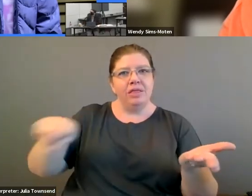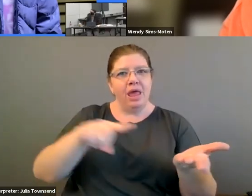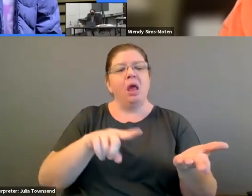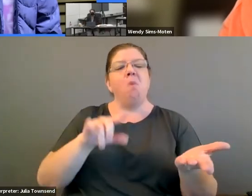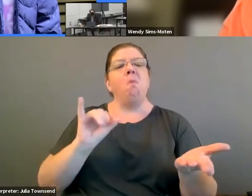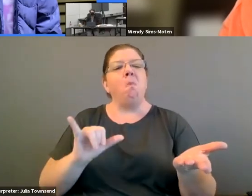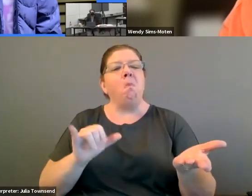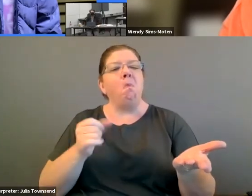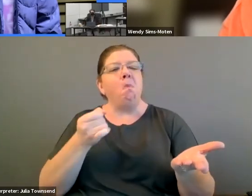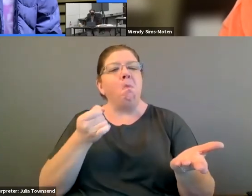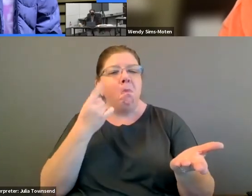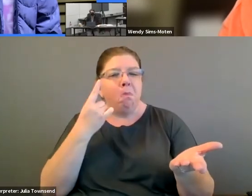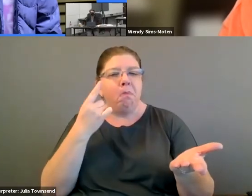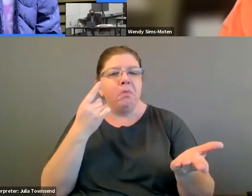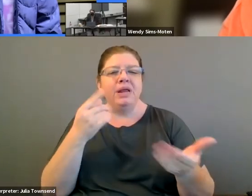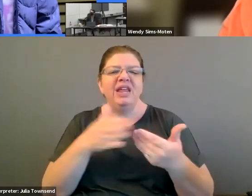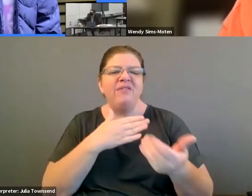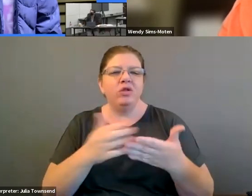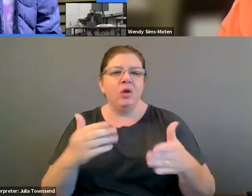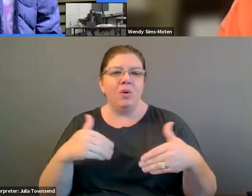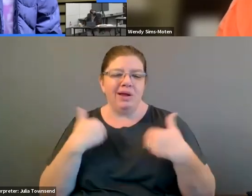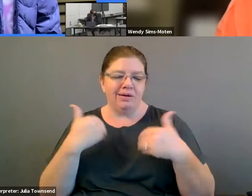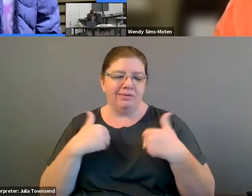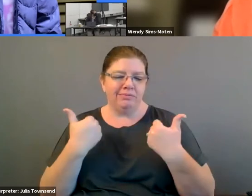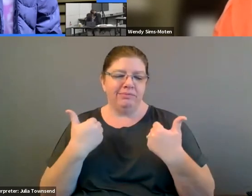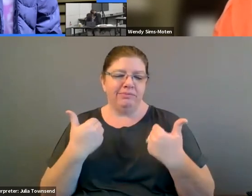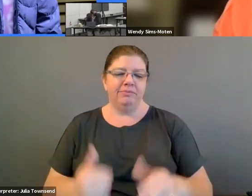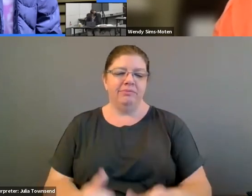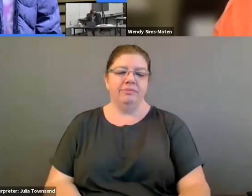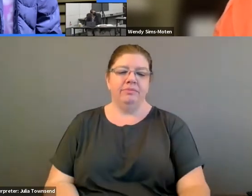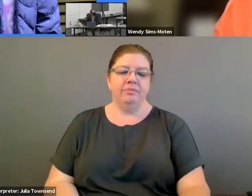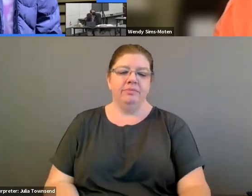are able to understand at a young age.